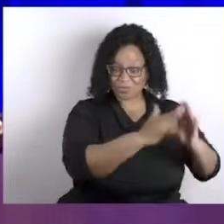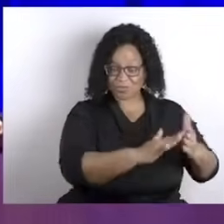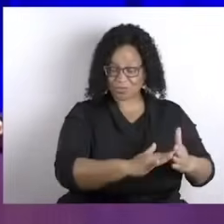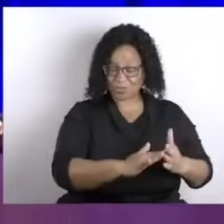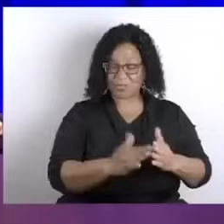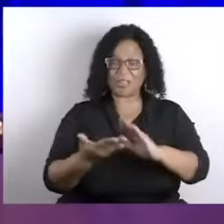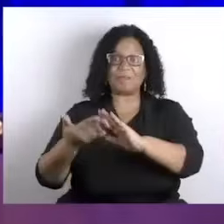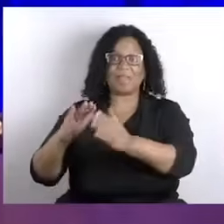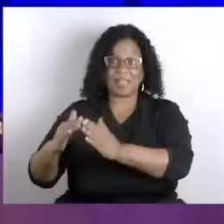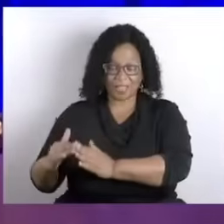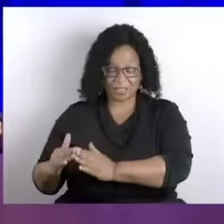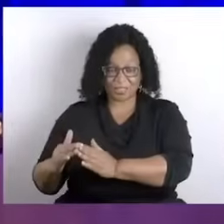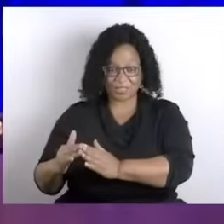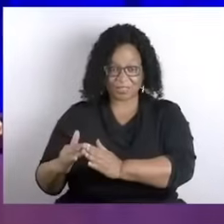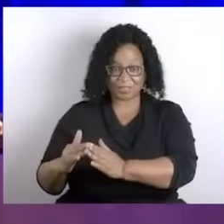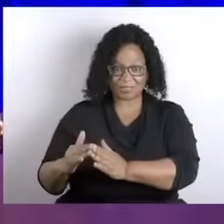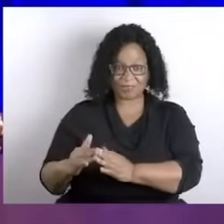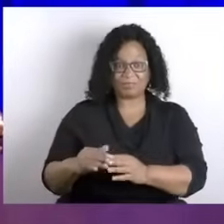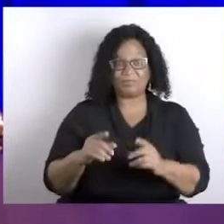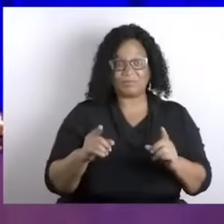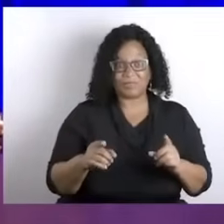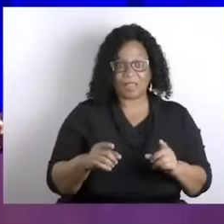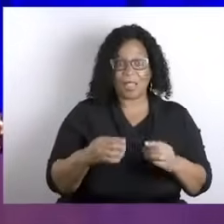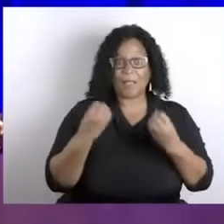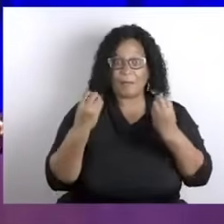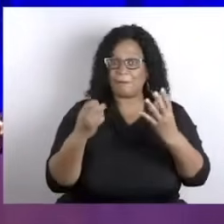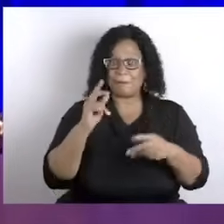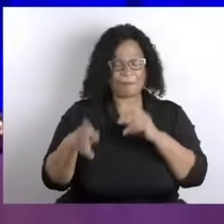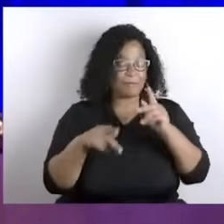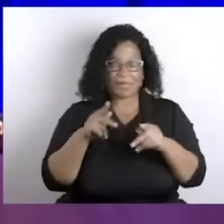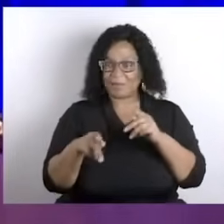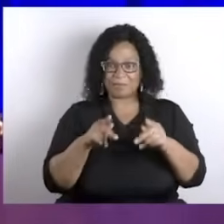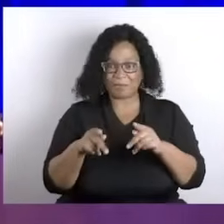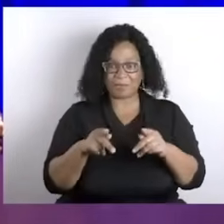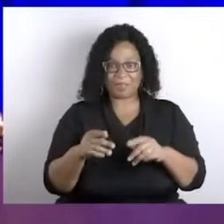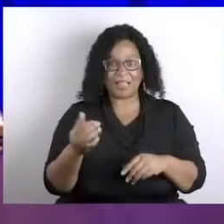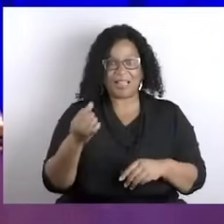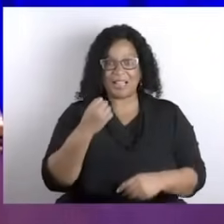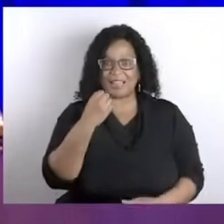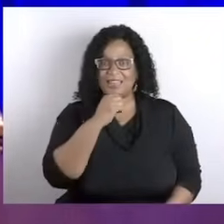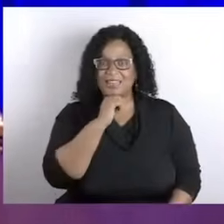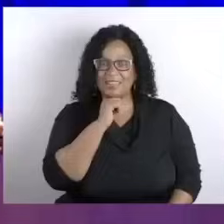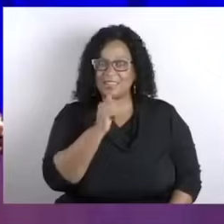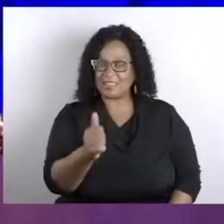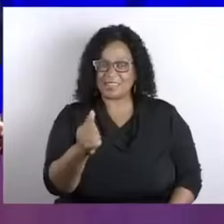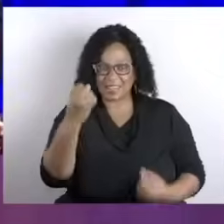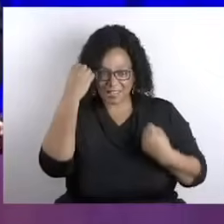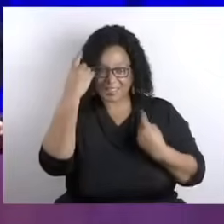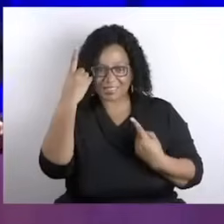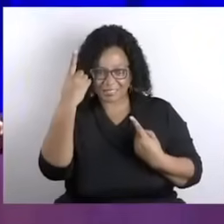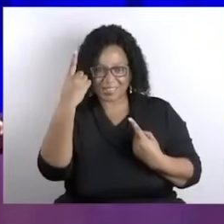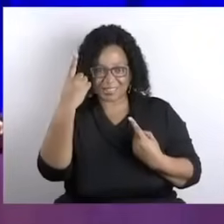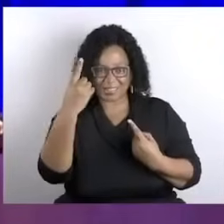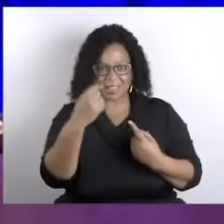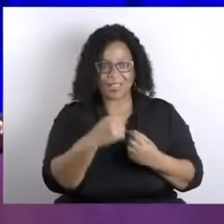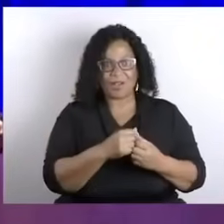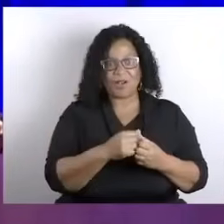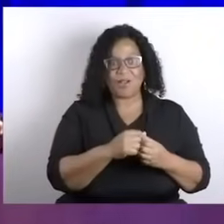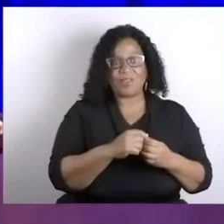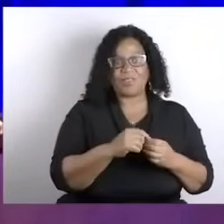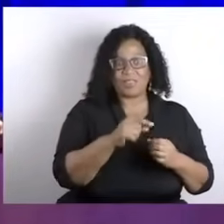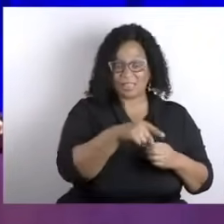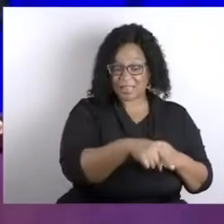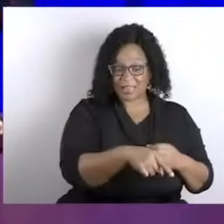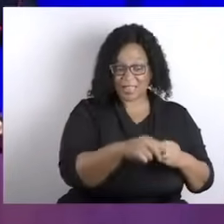us back to Jerusalem and Judah. And many of you are not rejoicing right now because you may not know what